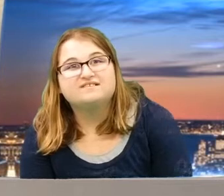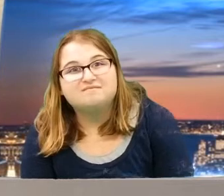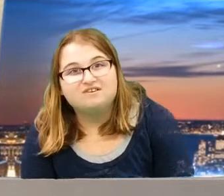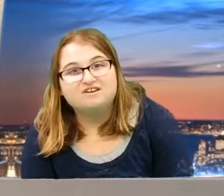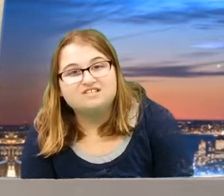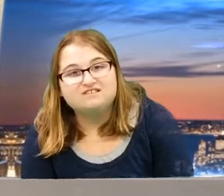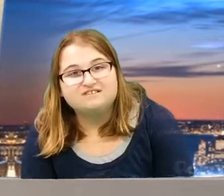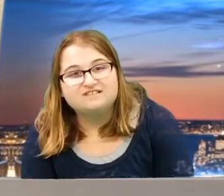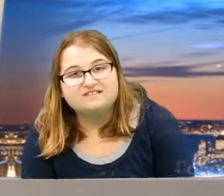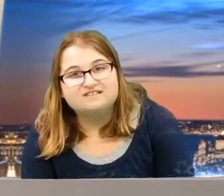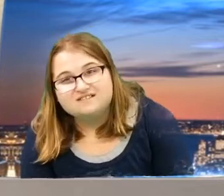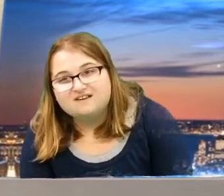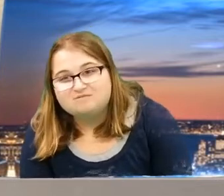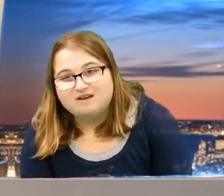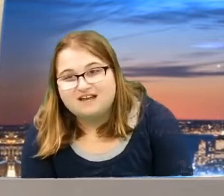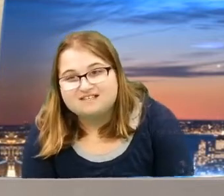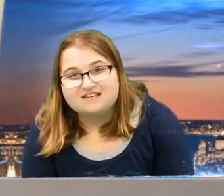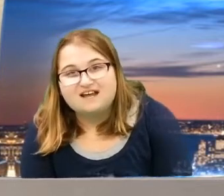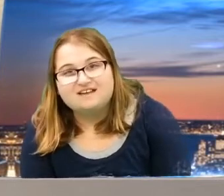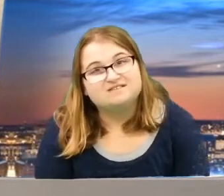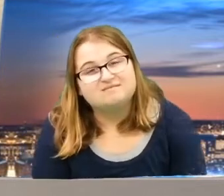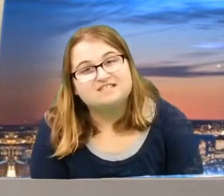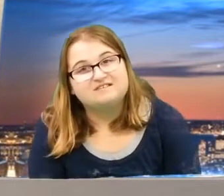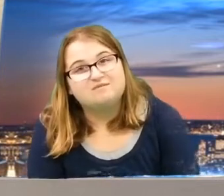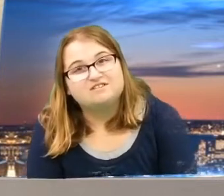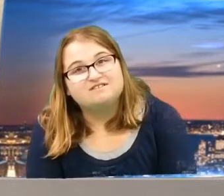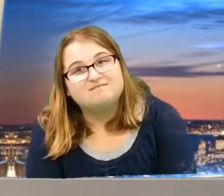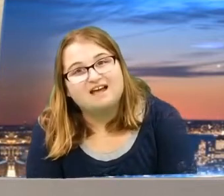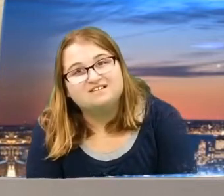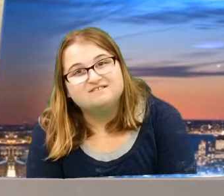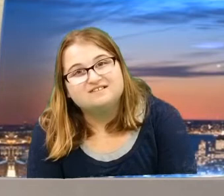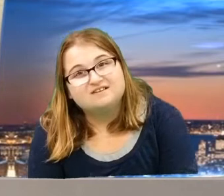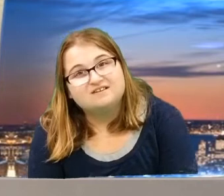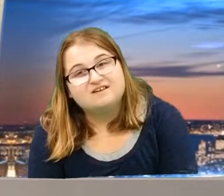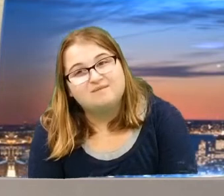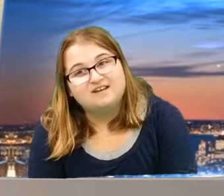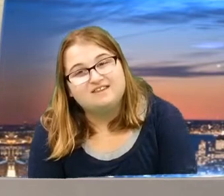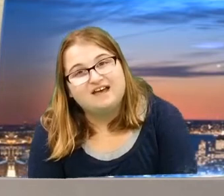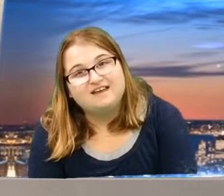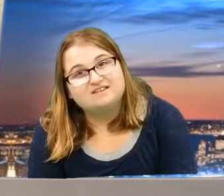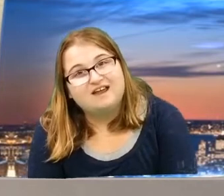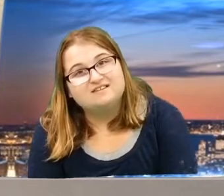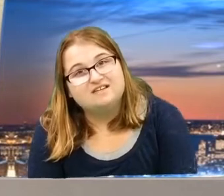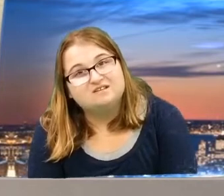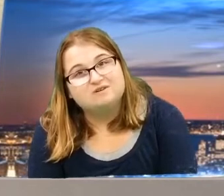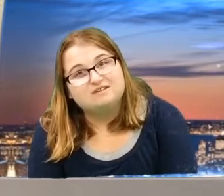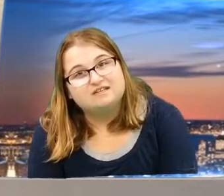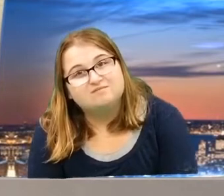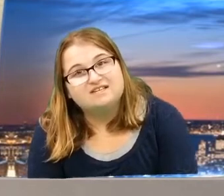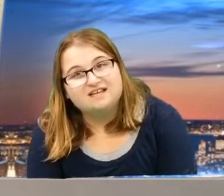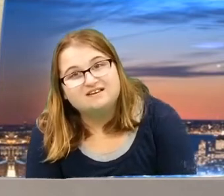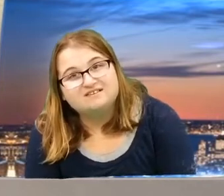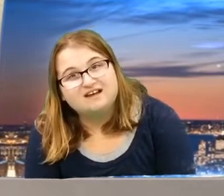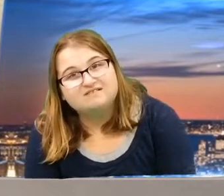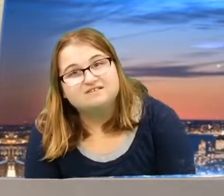fruit, milk or juice. Kevin's birthday is today. Miss Susan wants to remind you, if you have anything that is newsworthy,